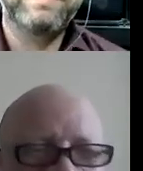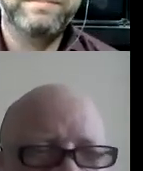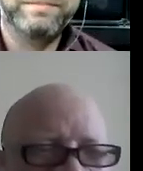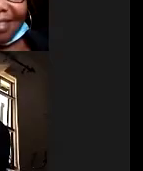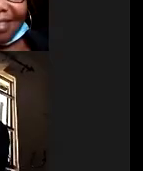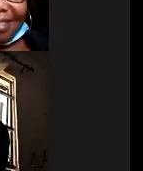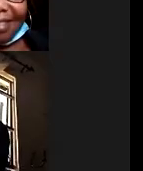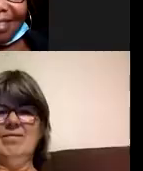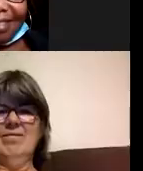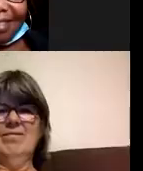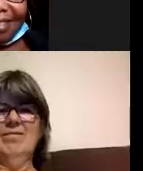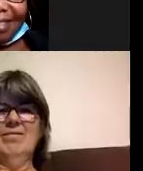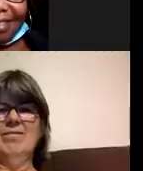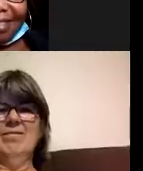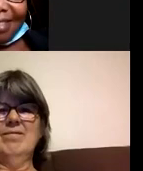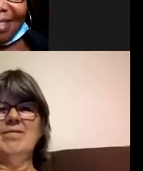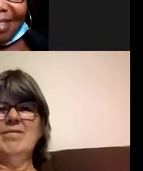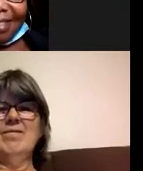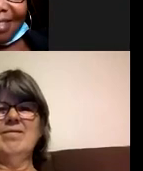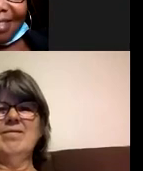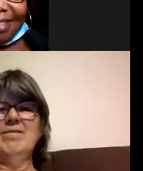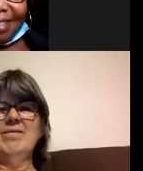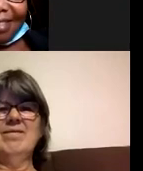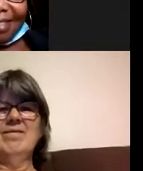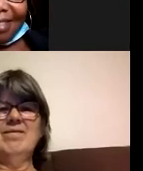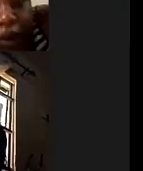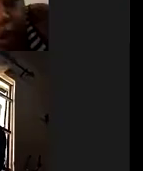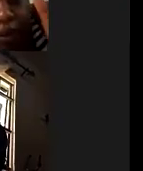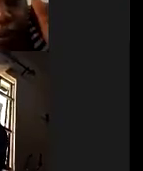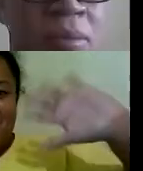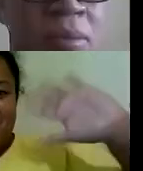Bye, everybody. Goodbye. Bye.